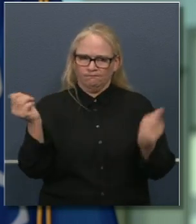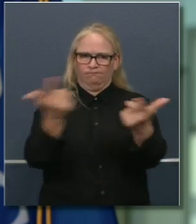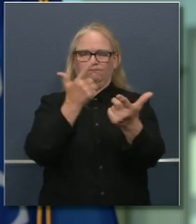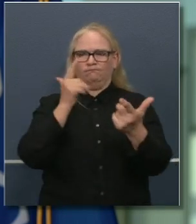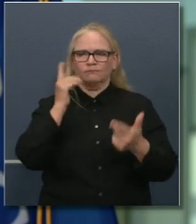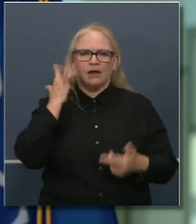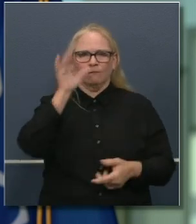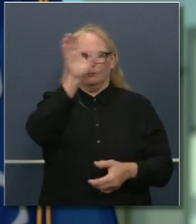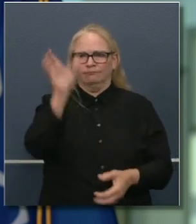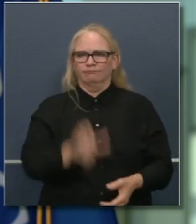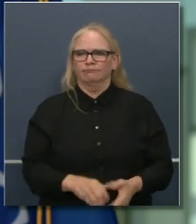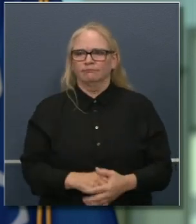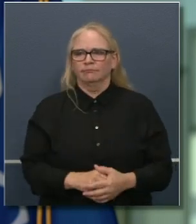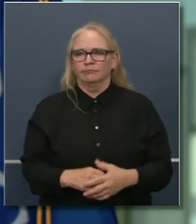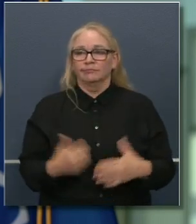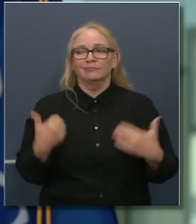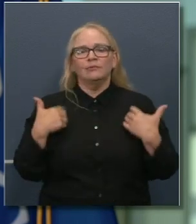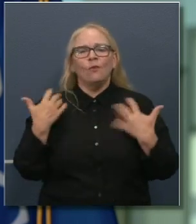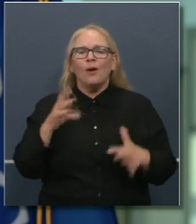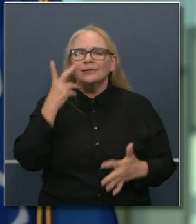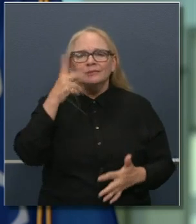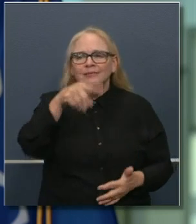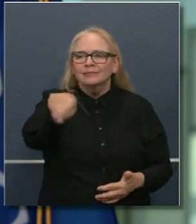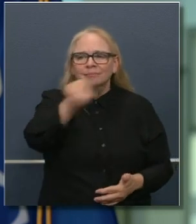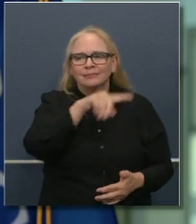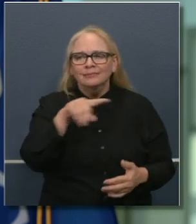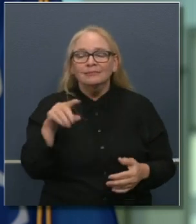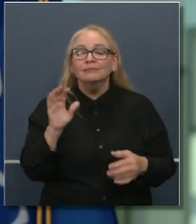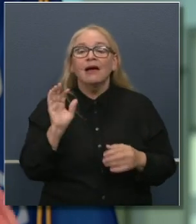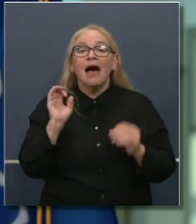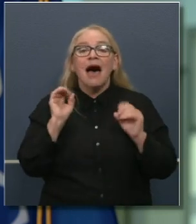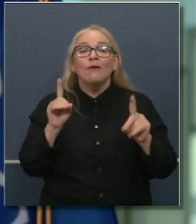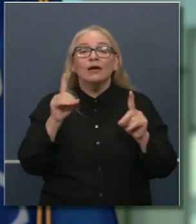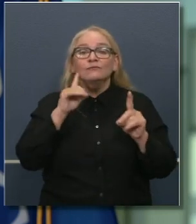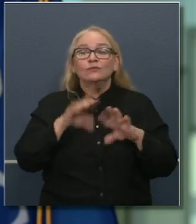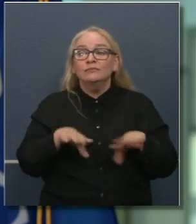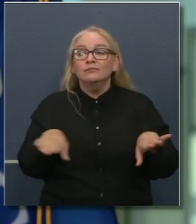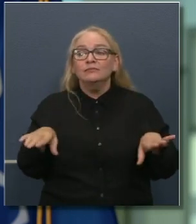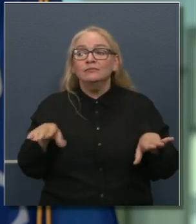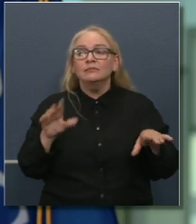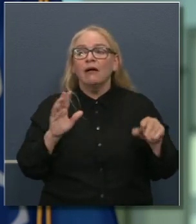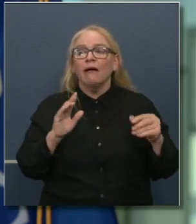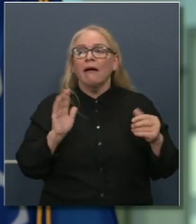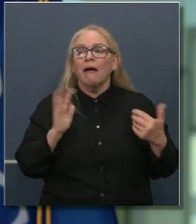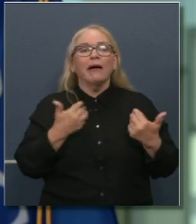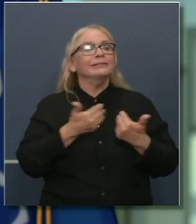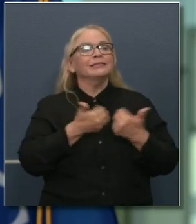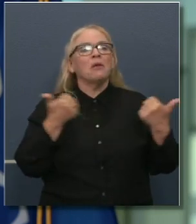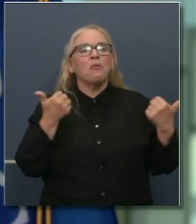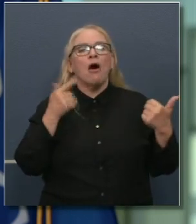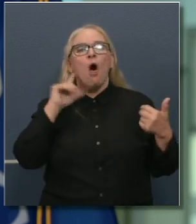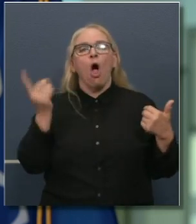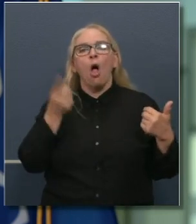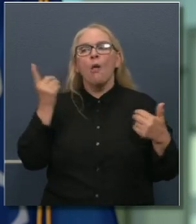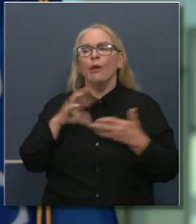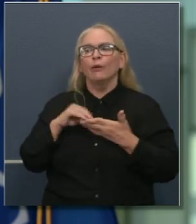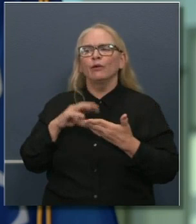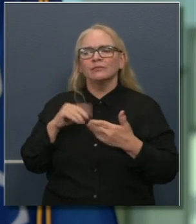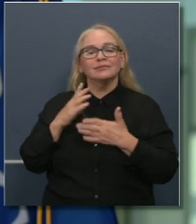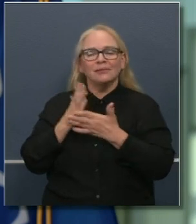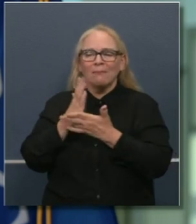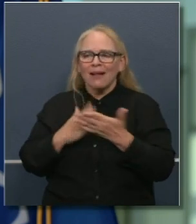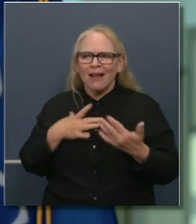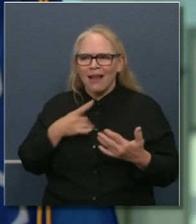want to see education virtualized. At least I don't. I know some folks perhaps may think that's a better approach.